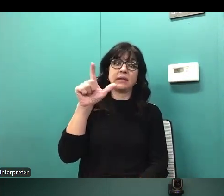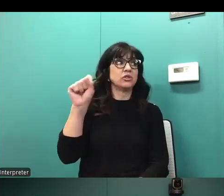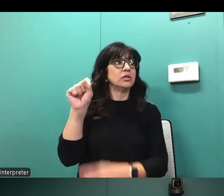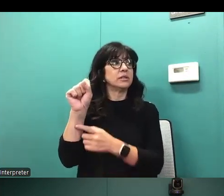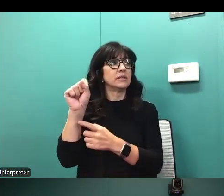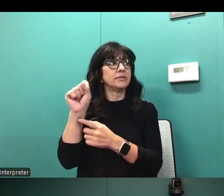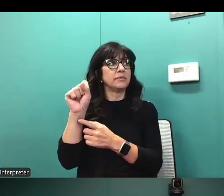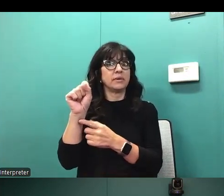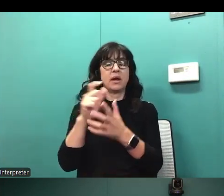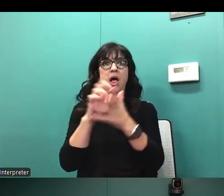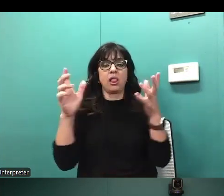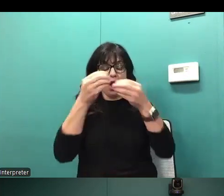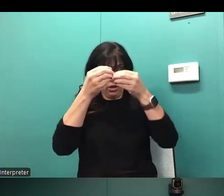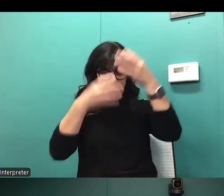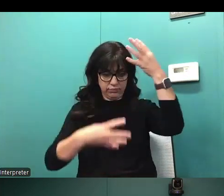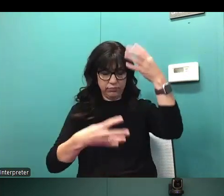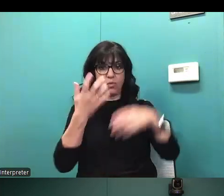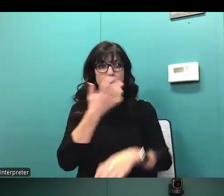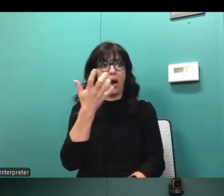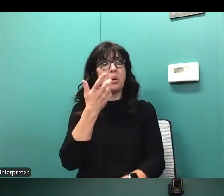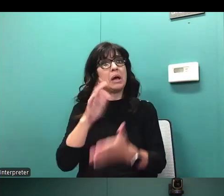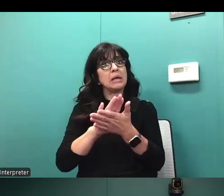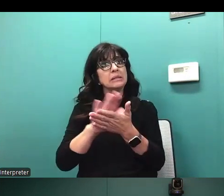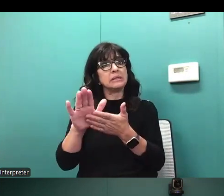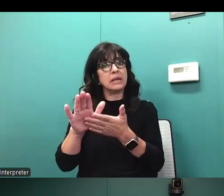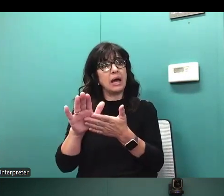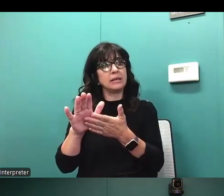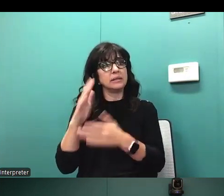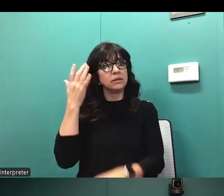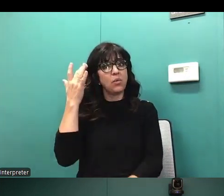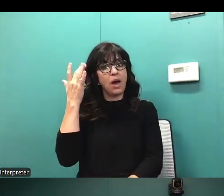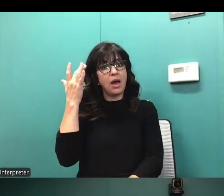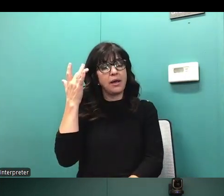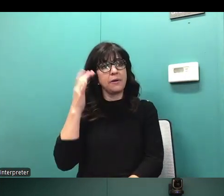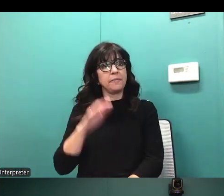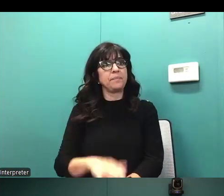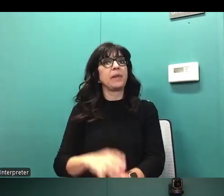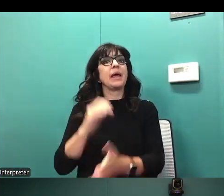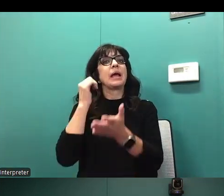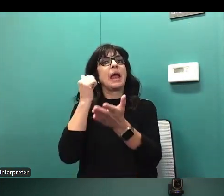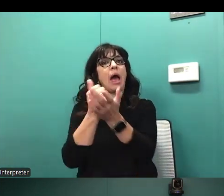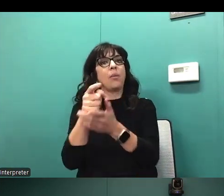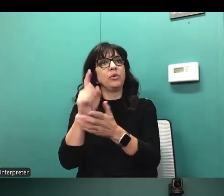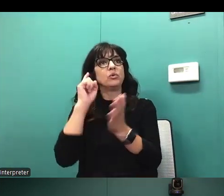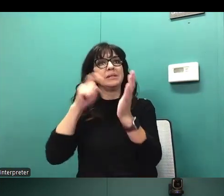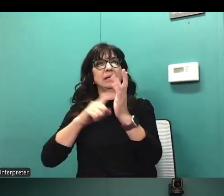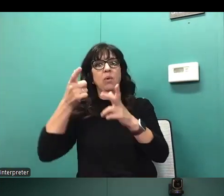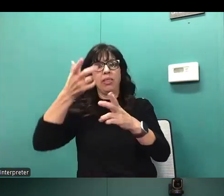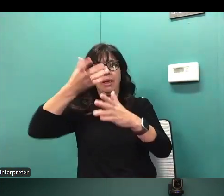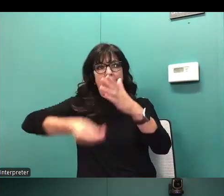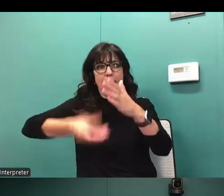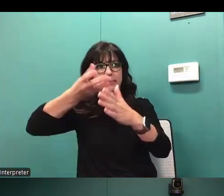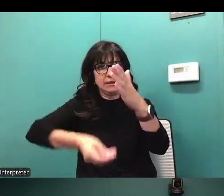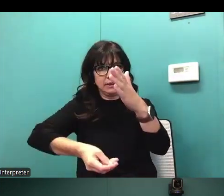them, there's a lot to it, which is really nice because it can help you see what some of those gaps are in